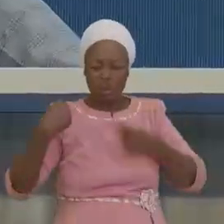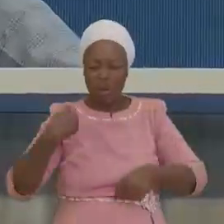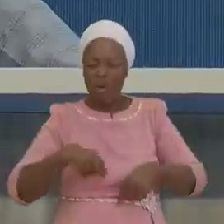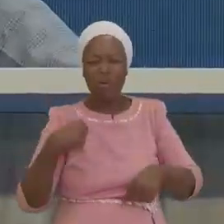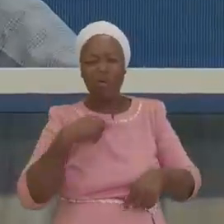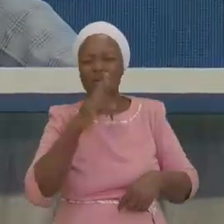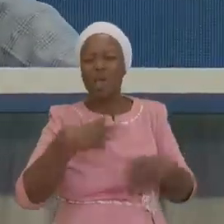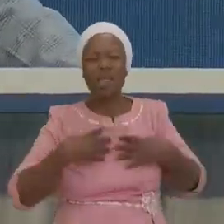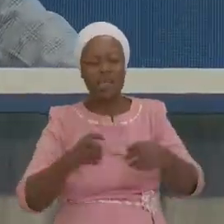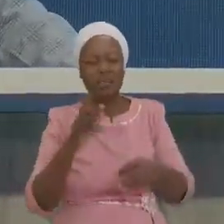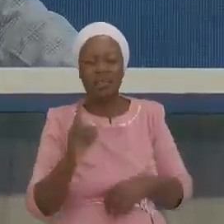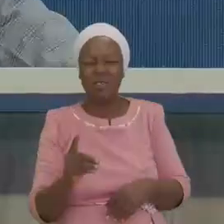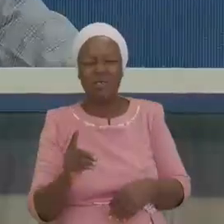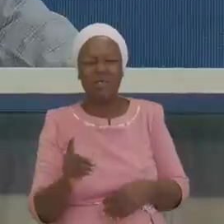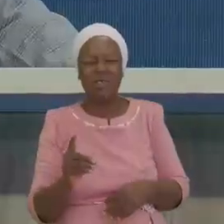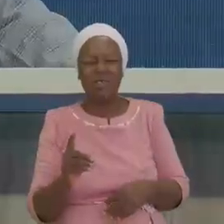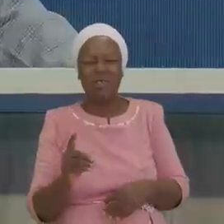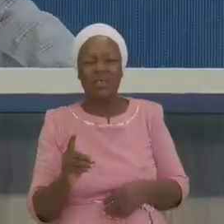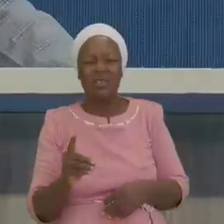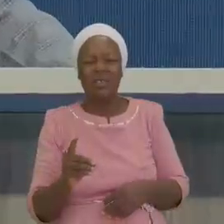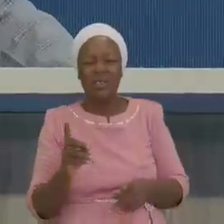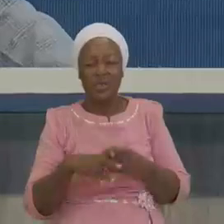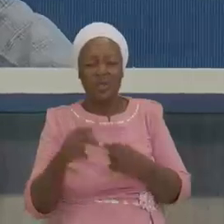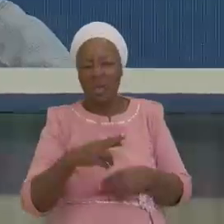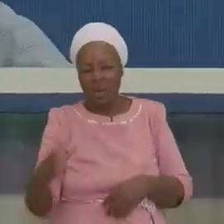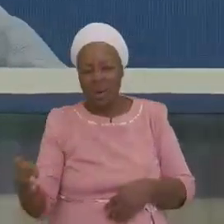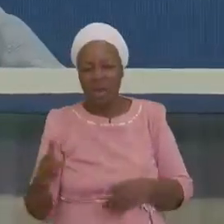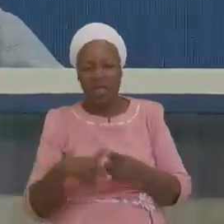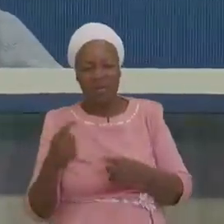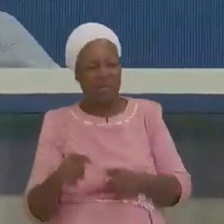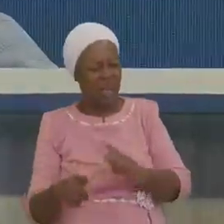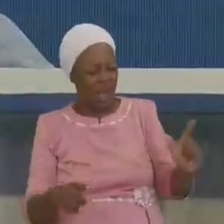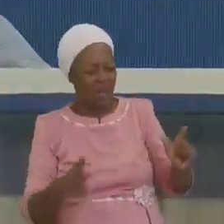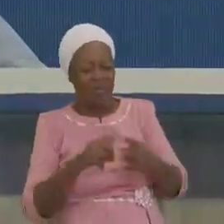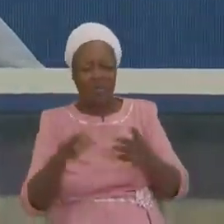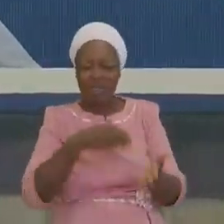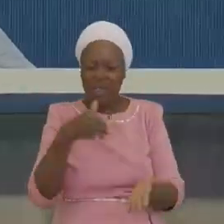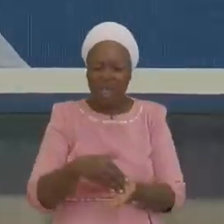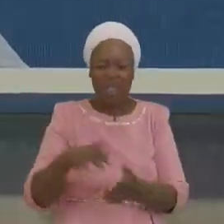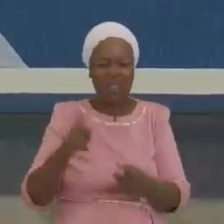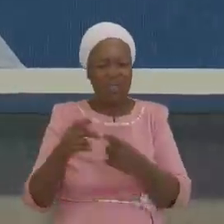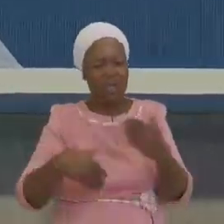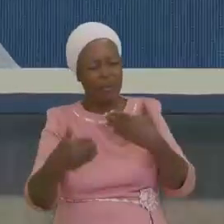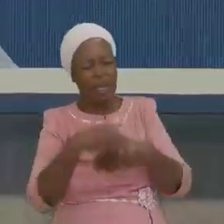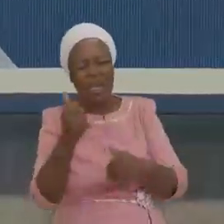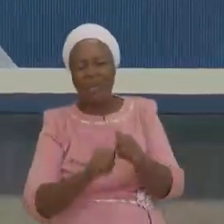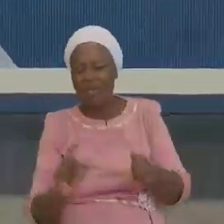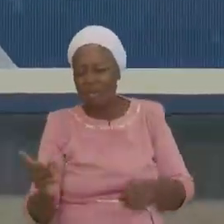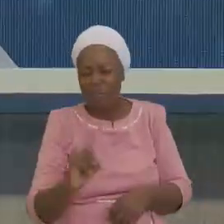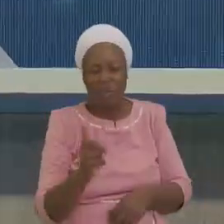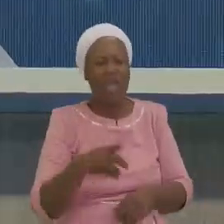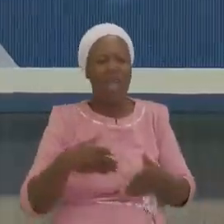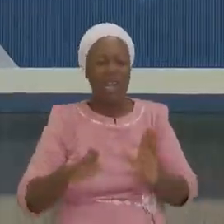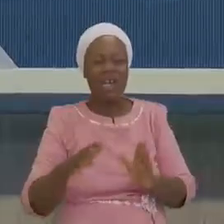healed. To the right, to the left, to the center, to the back, everywhere, let healing